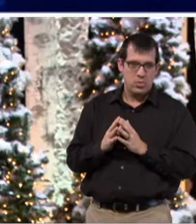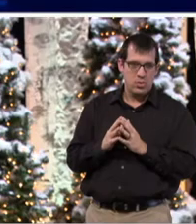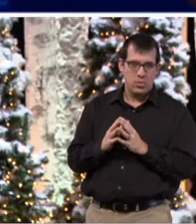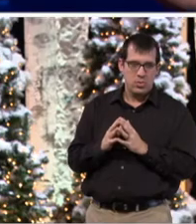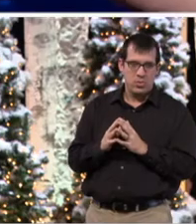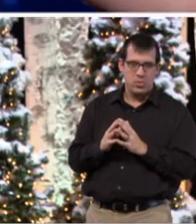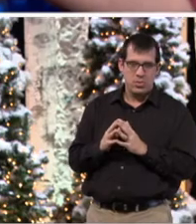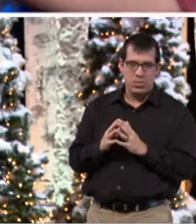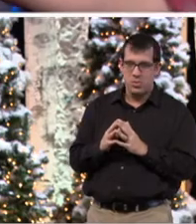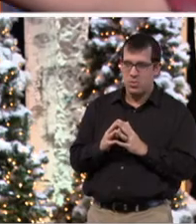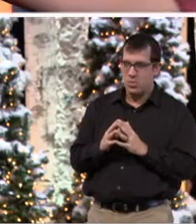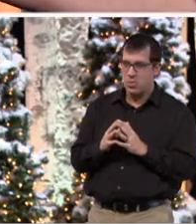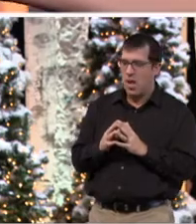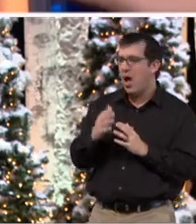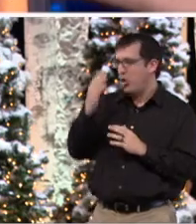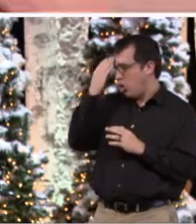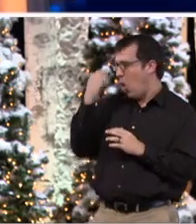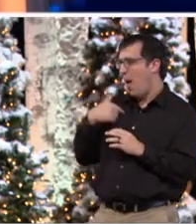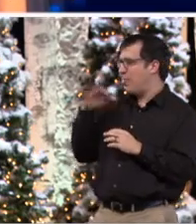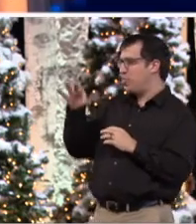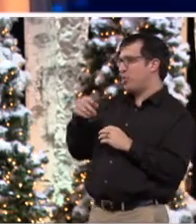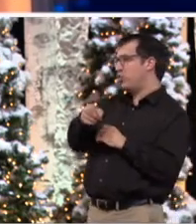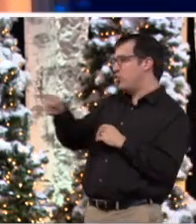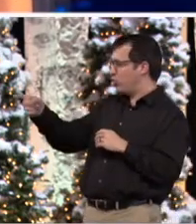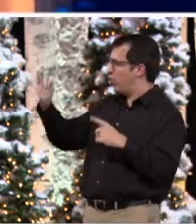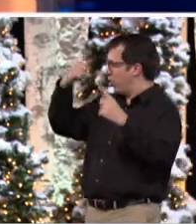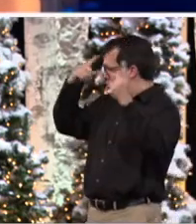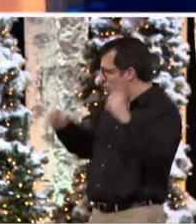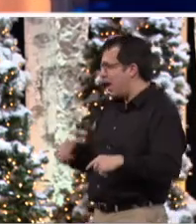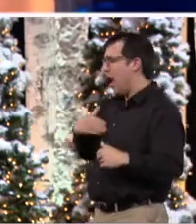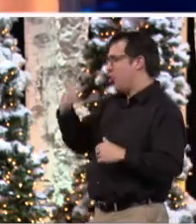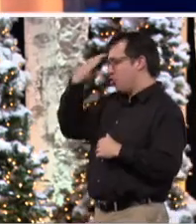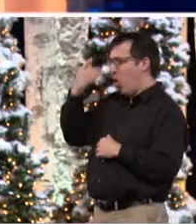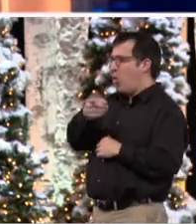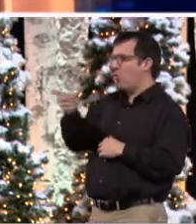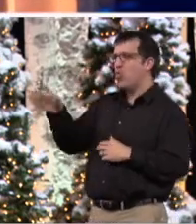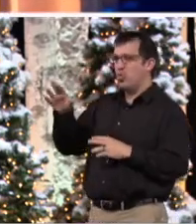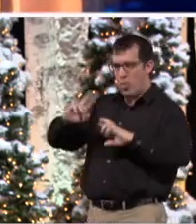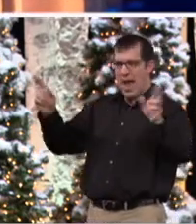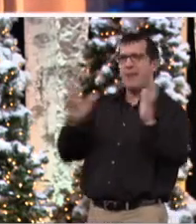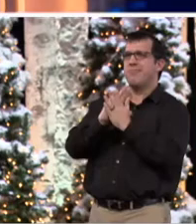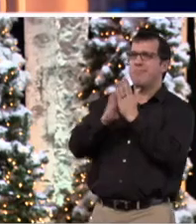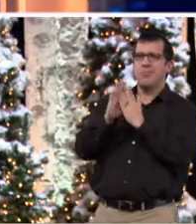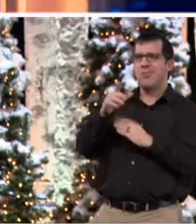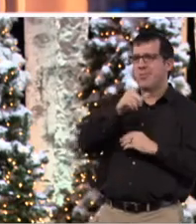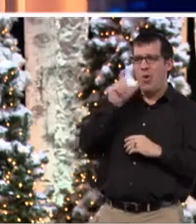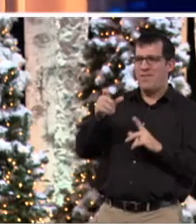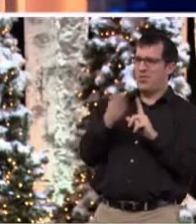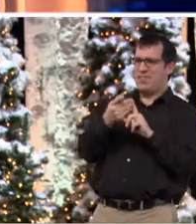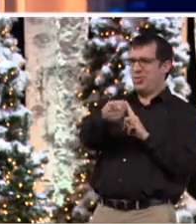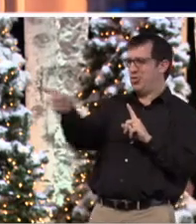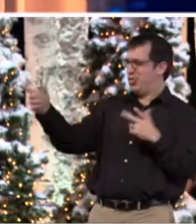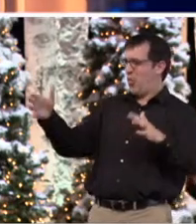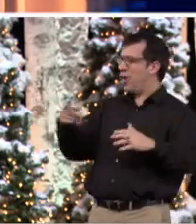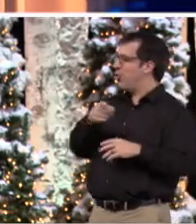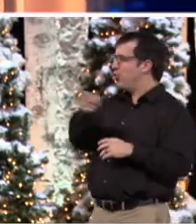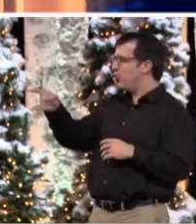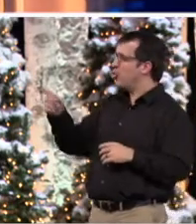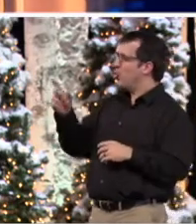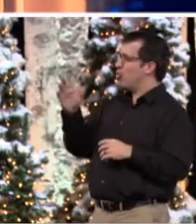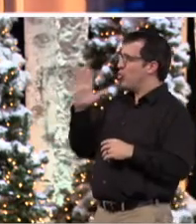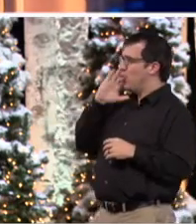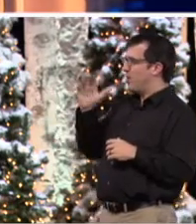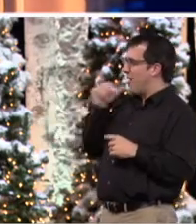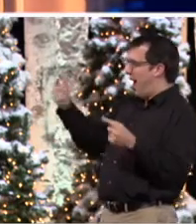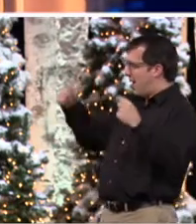I know I'm preaching to the choir. It's not like you need convincing. You wouldn't be here if you weren't already